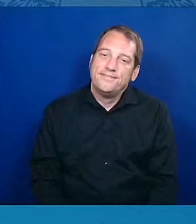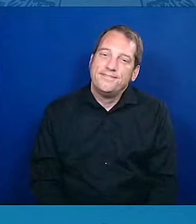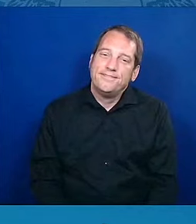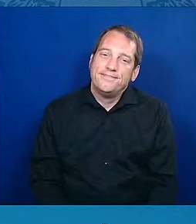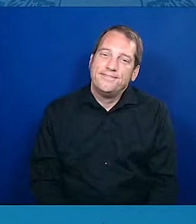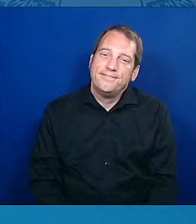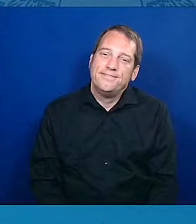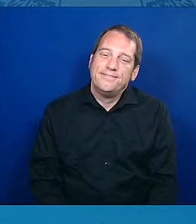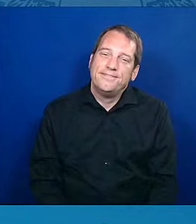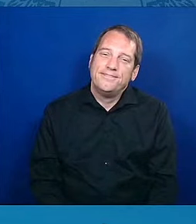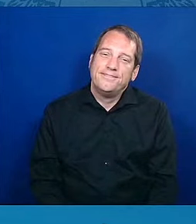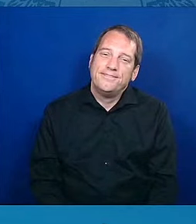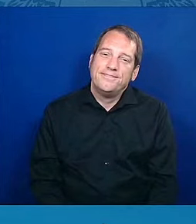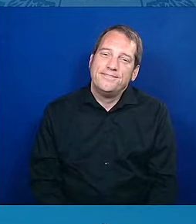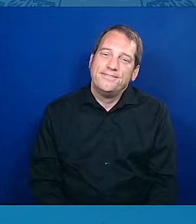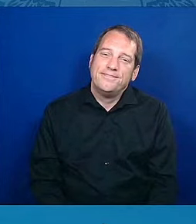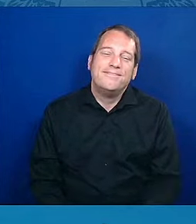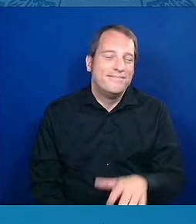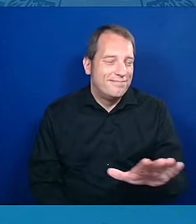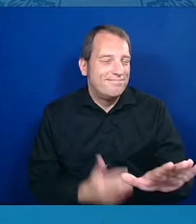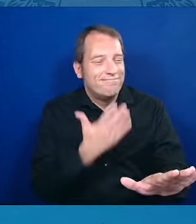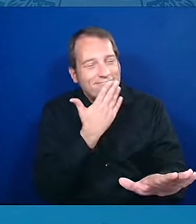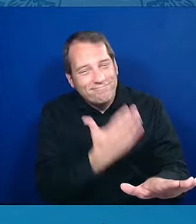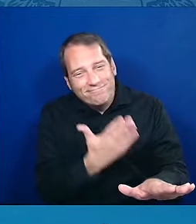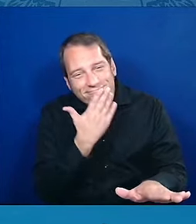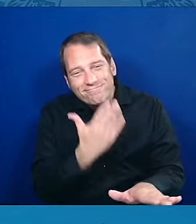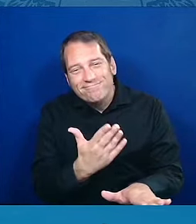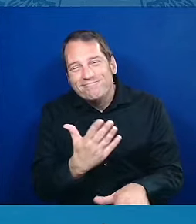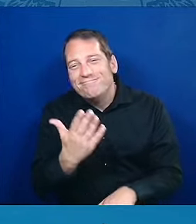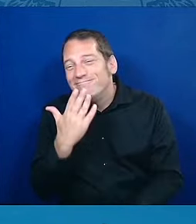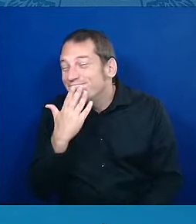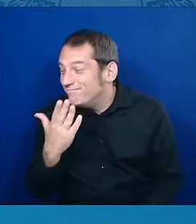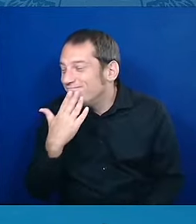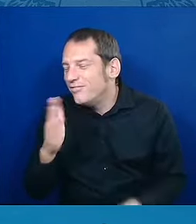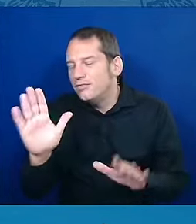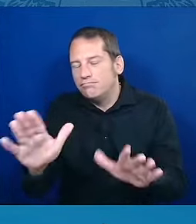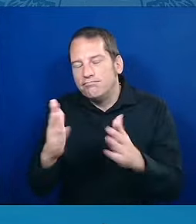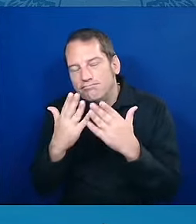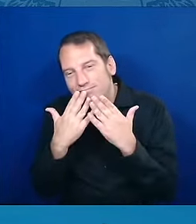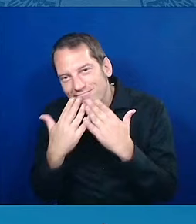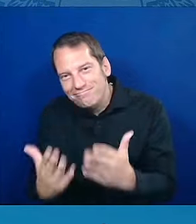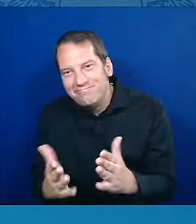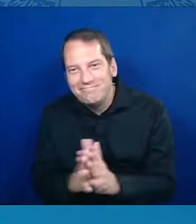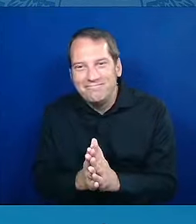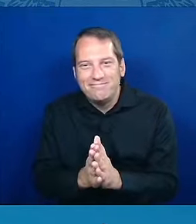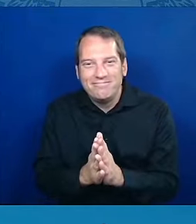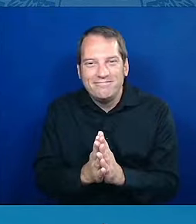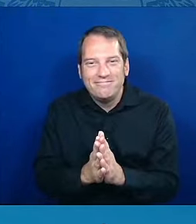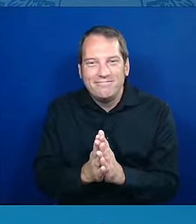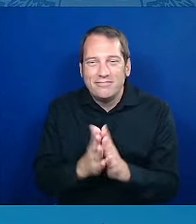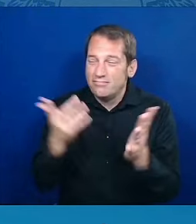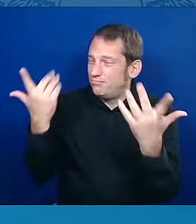Thank you all. Thank you so very much. Thank you. Can we hear it for Brittany, please?